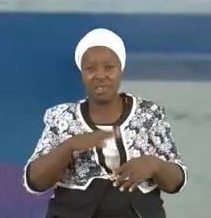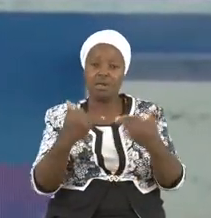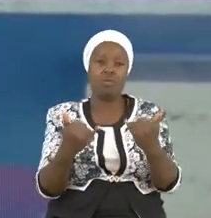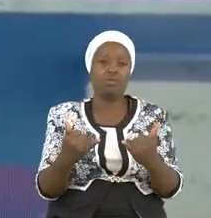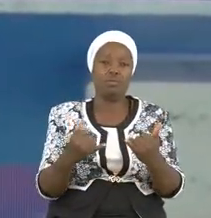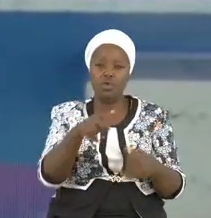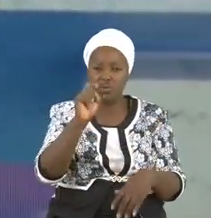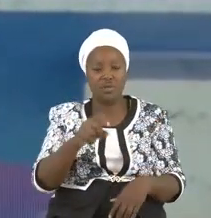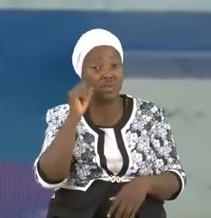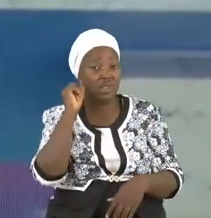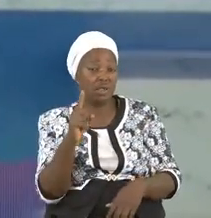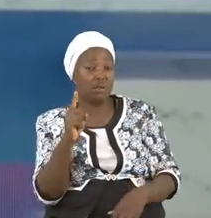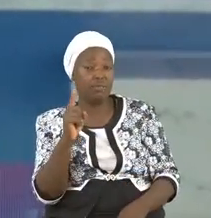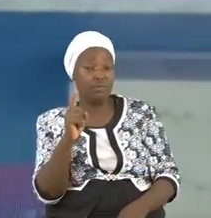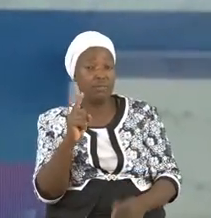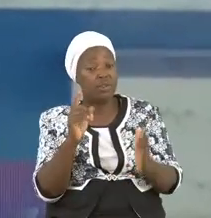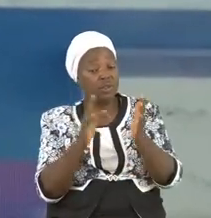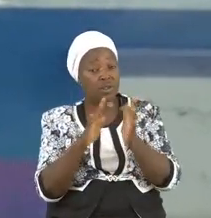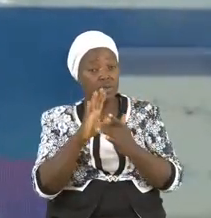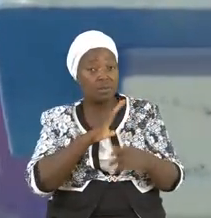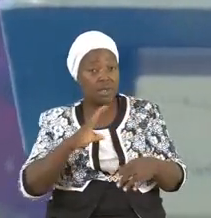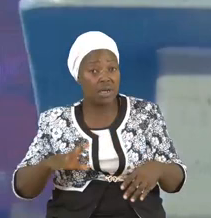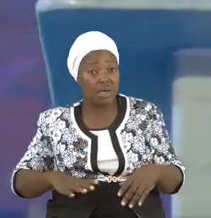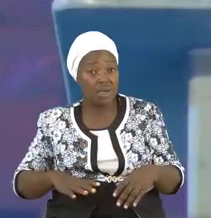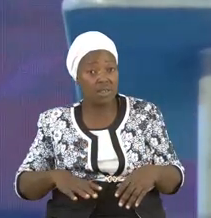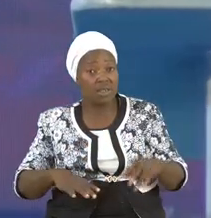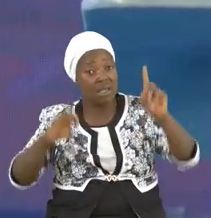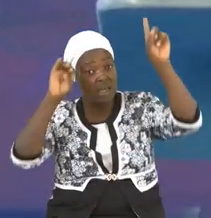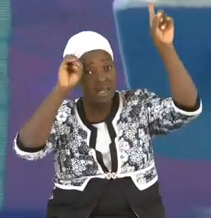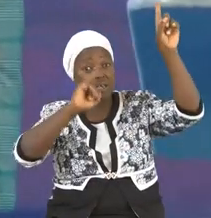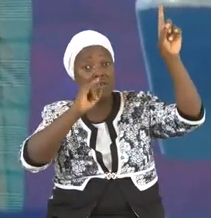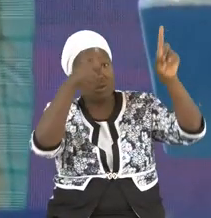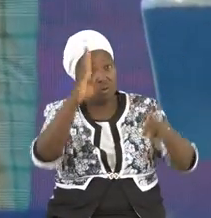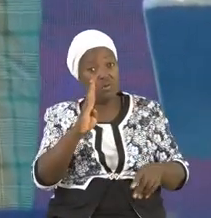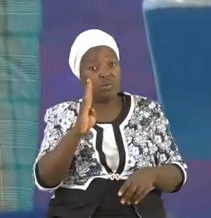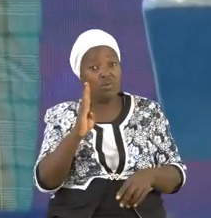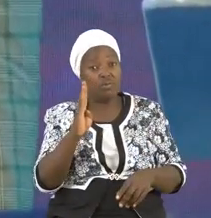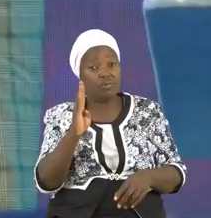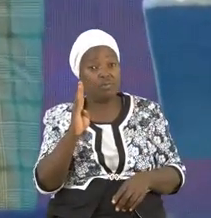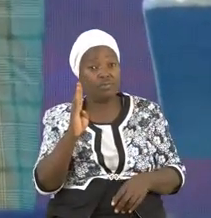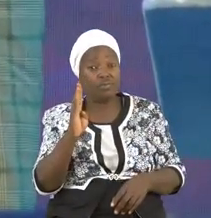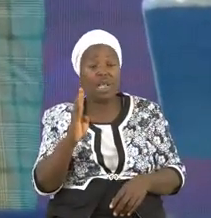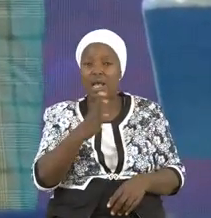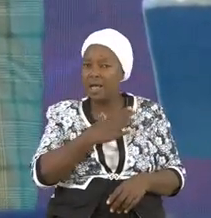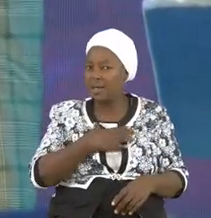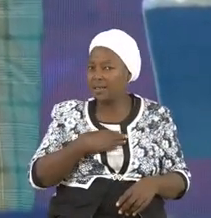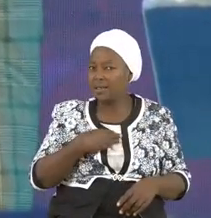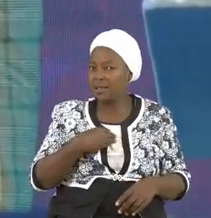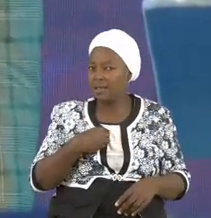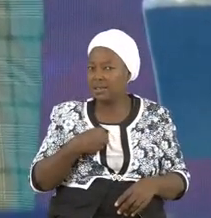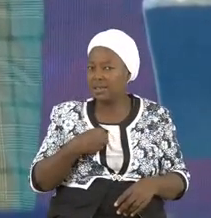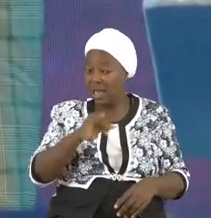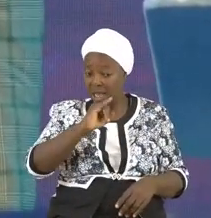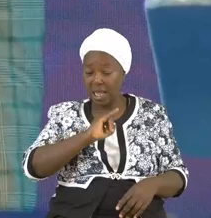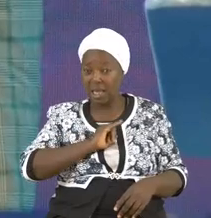understand, Jesus Christ, he is God. I and my Father are